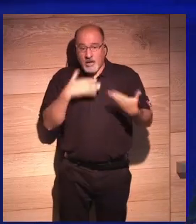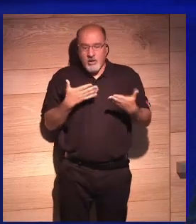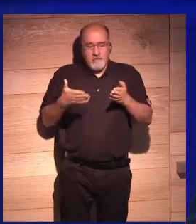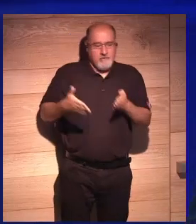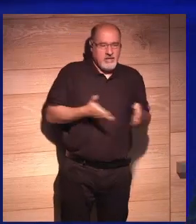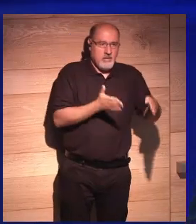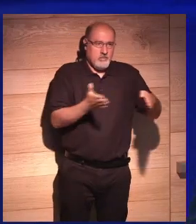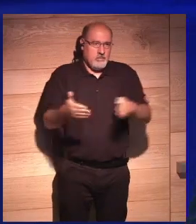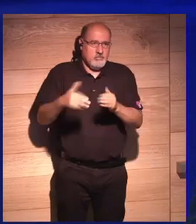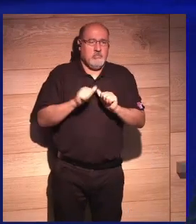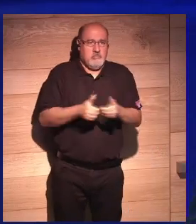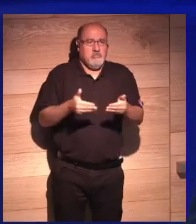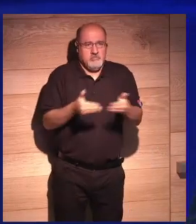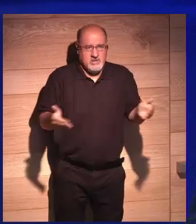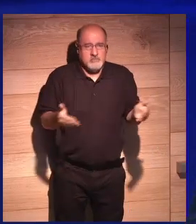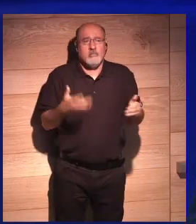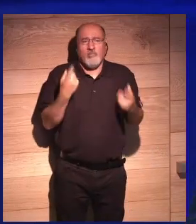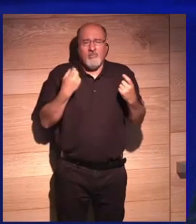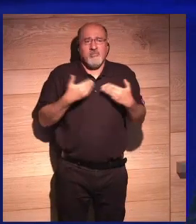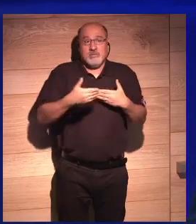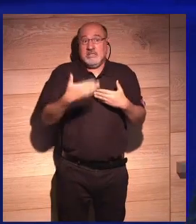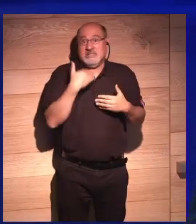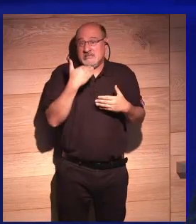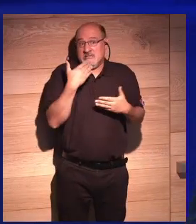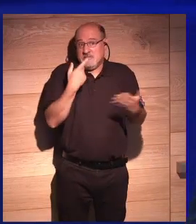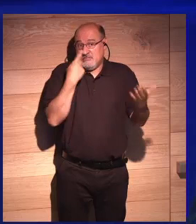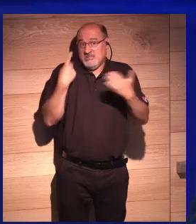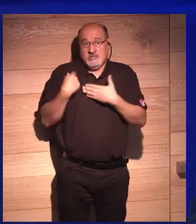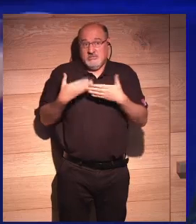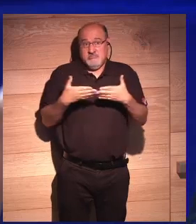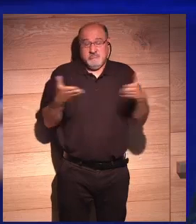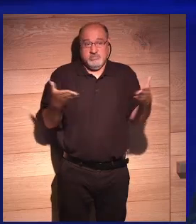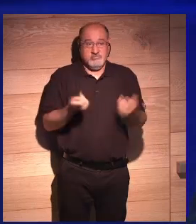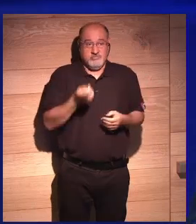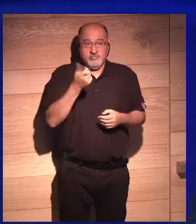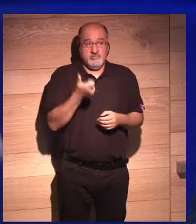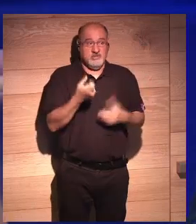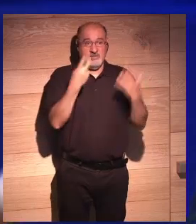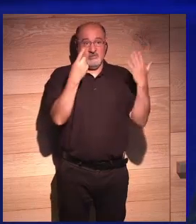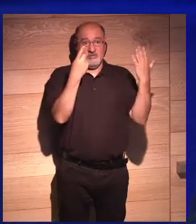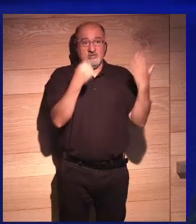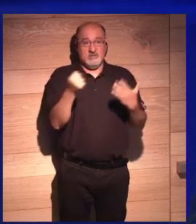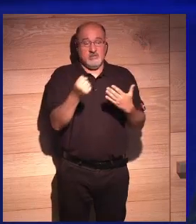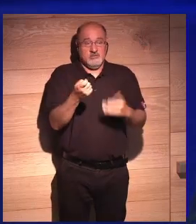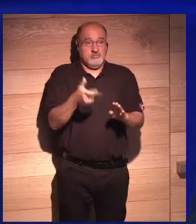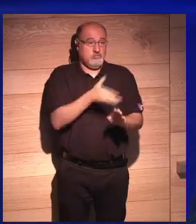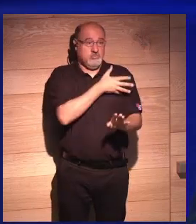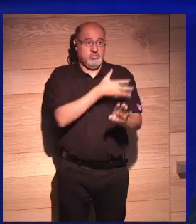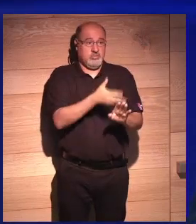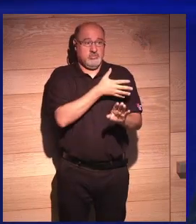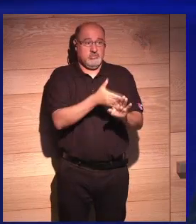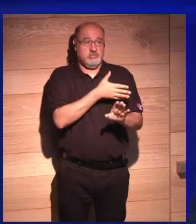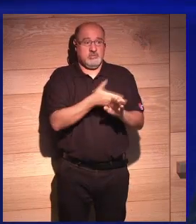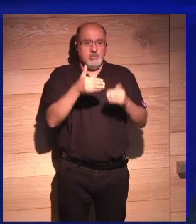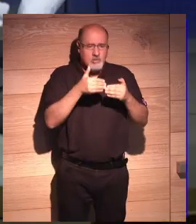well, we are walking that path, and we have still a lot to do. We've been working with this for 6 or 7 years,